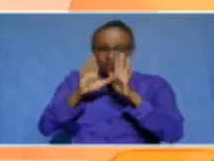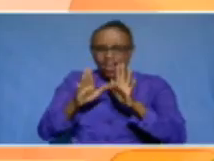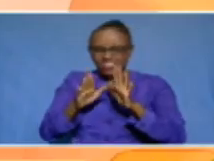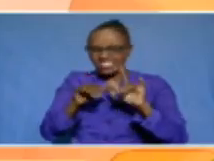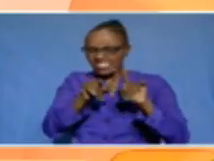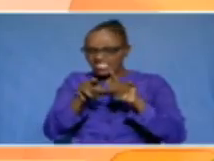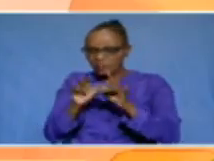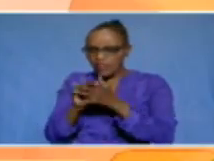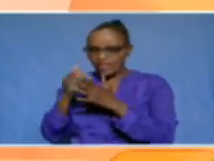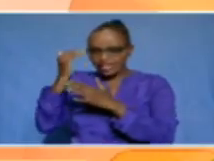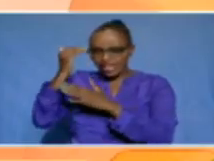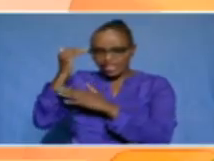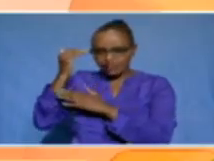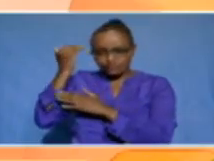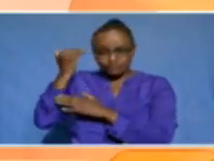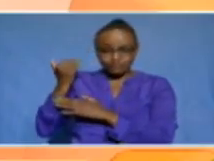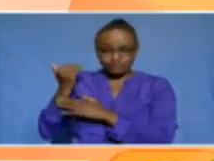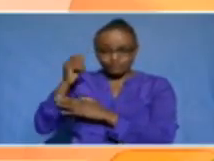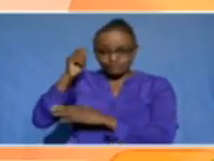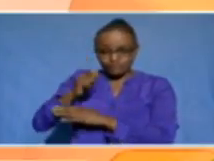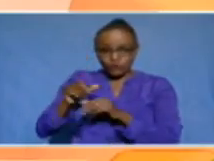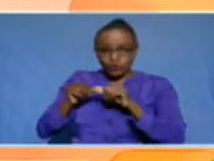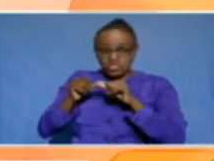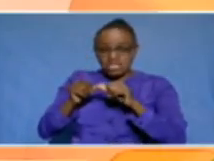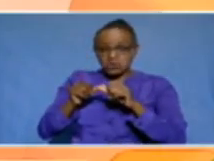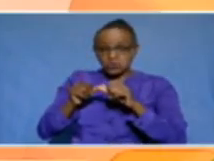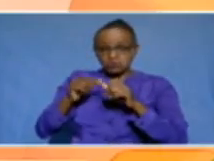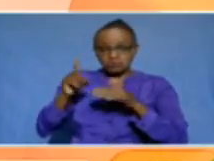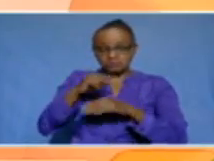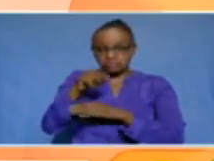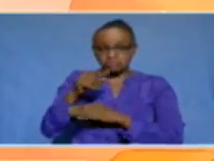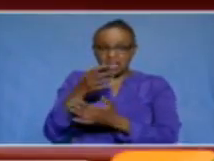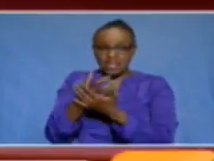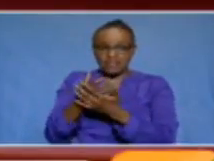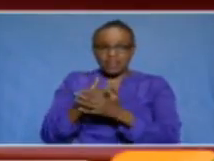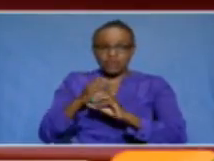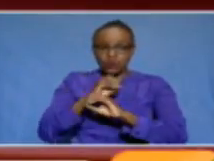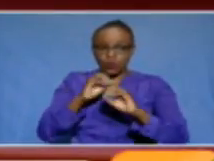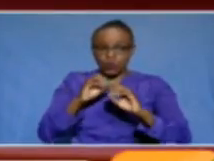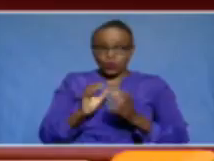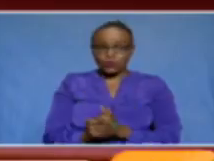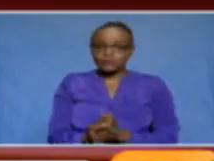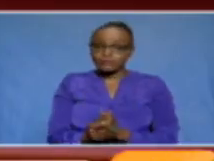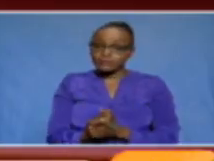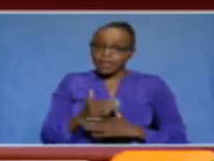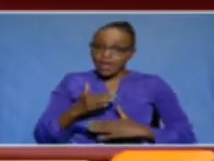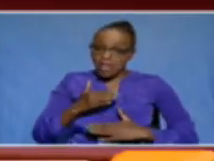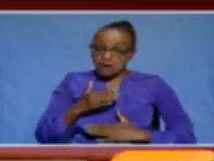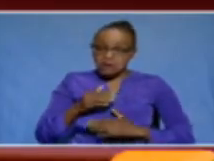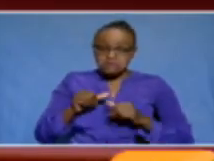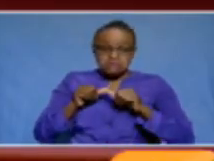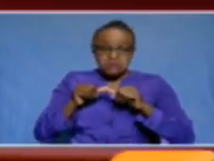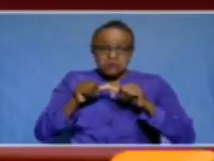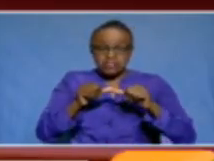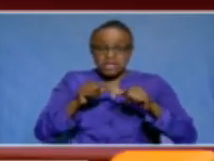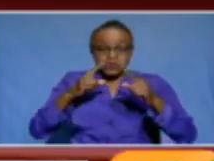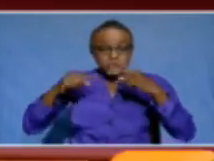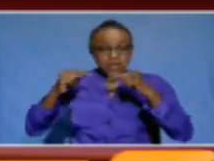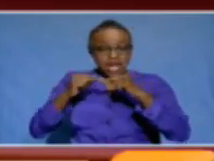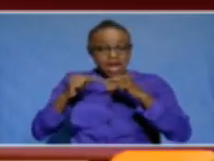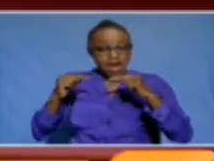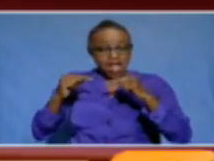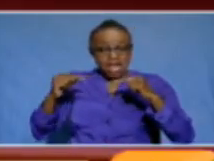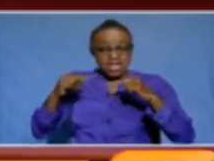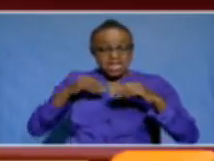kutupilia mbali kesi zozote zisizokuwa na ushahidi wa kutosha. Your Excellency, we are not going to win the war